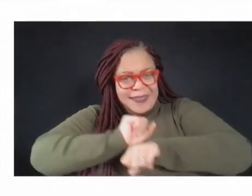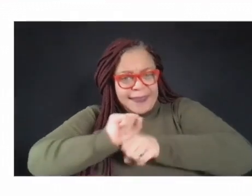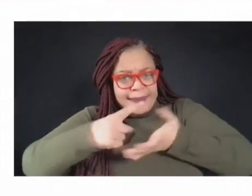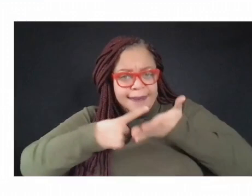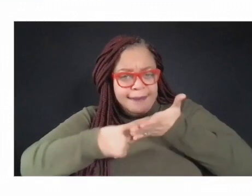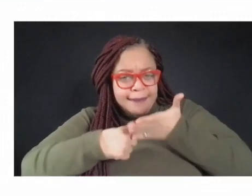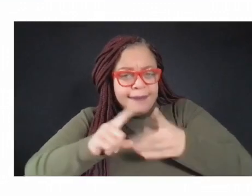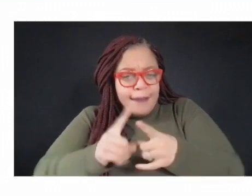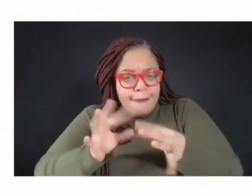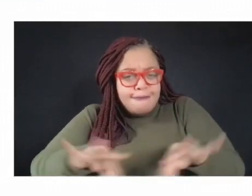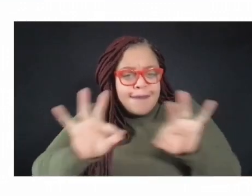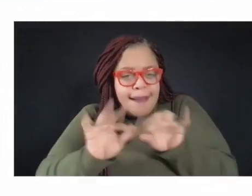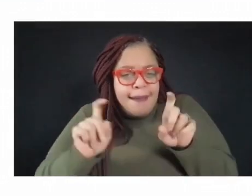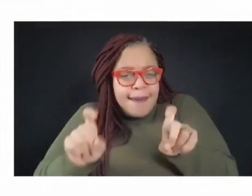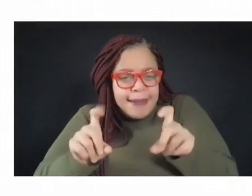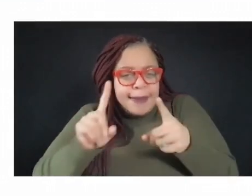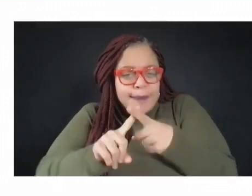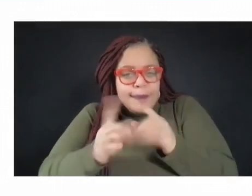every day.